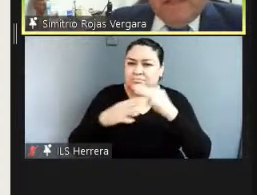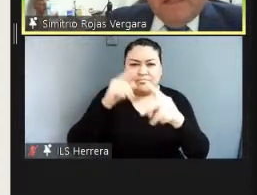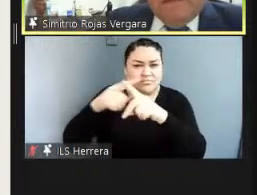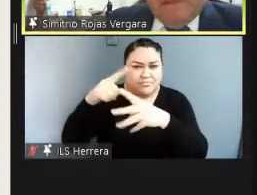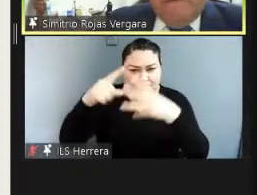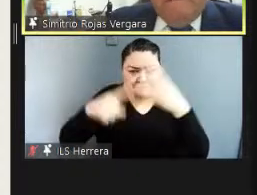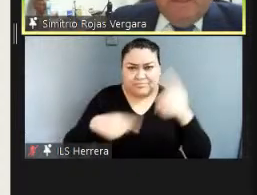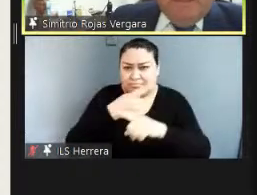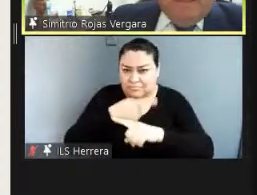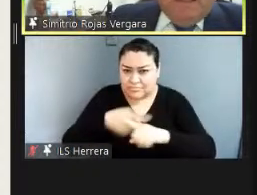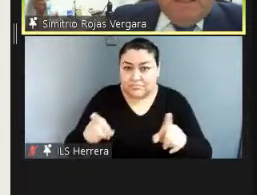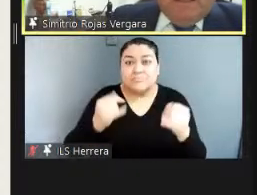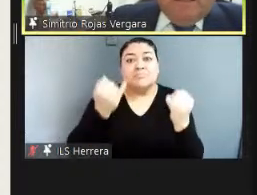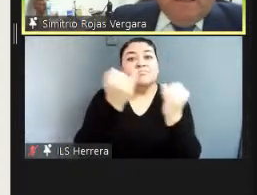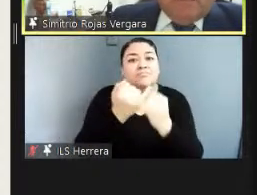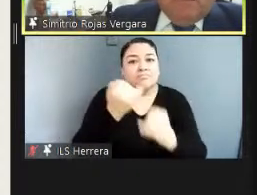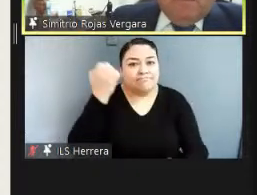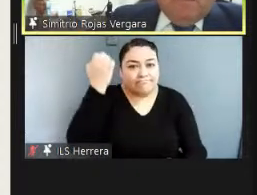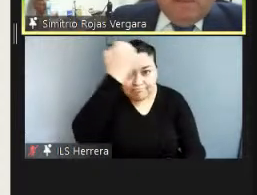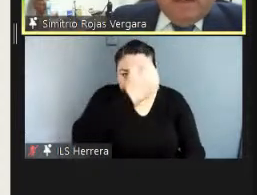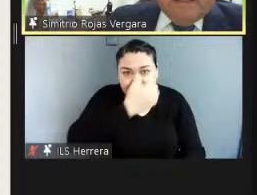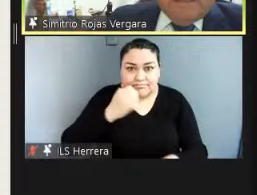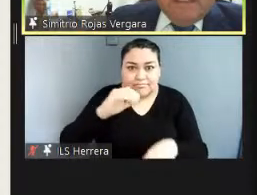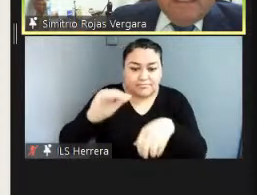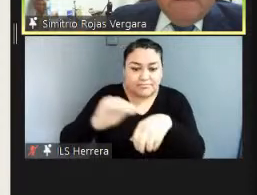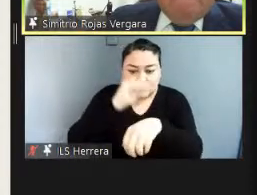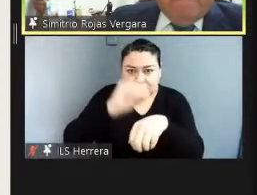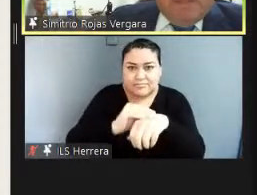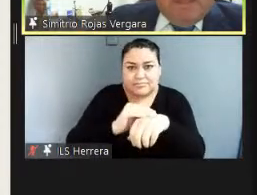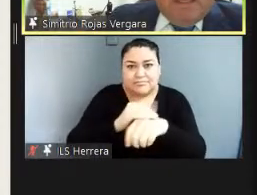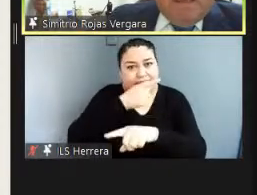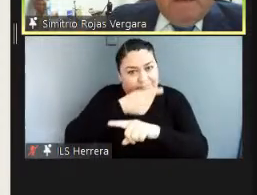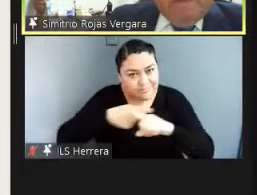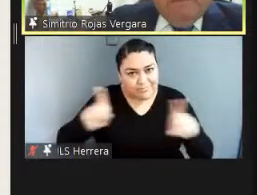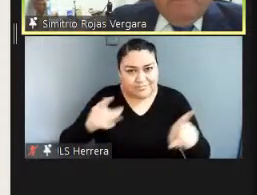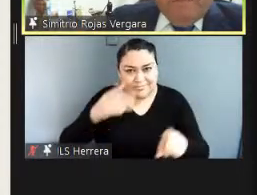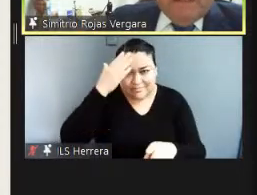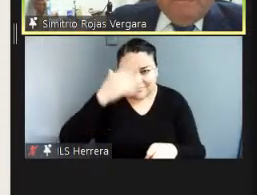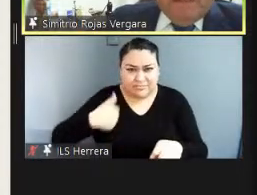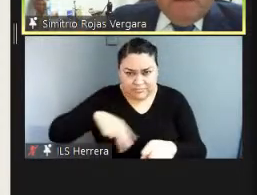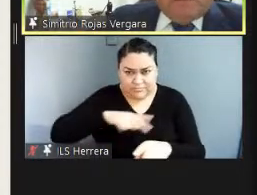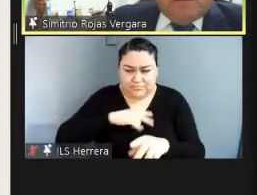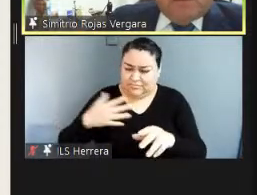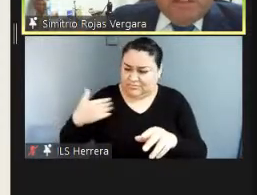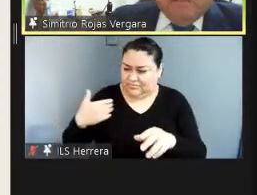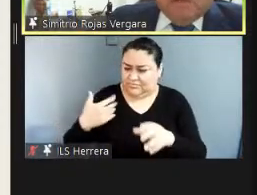materials, and a different assessment as well. We recently